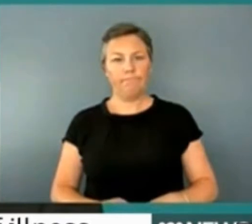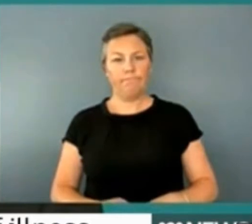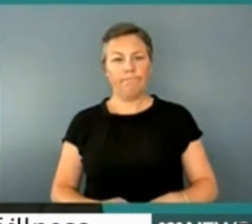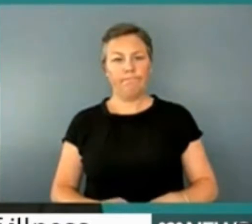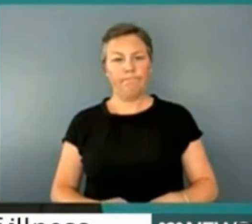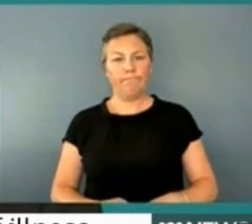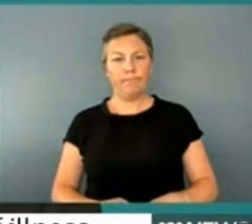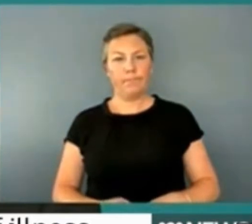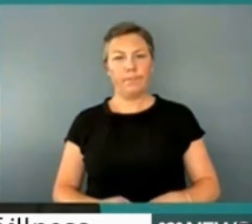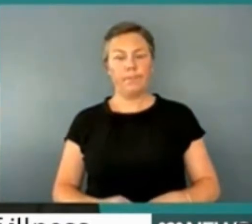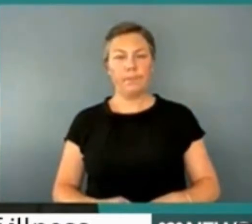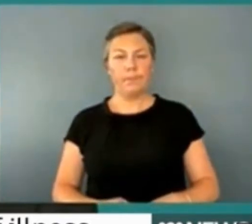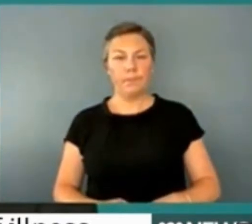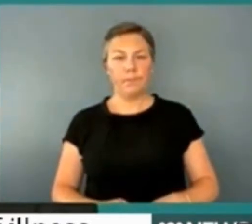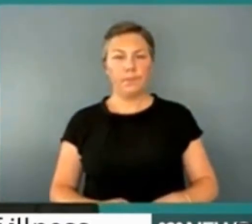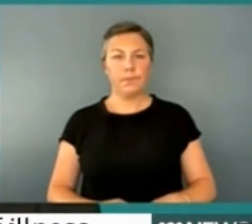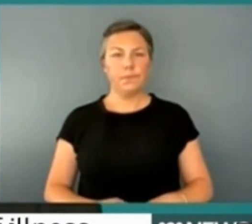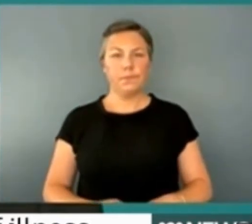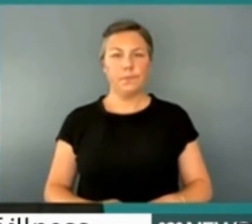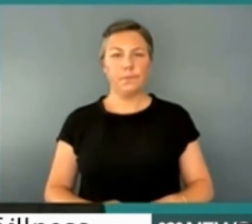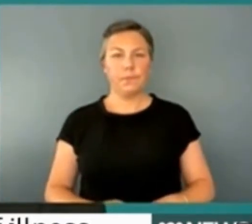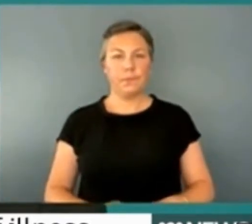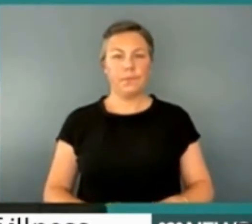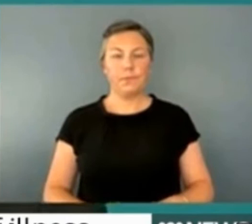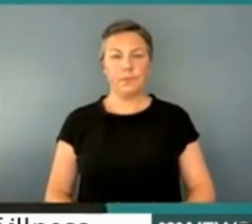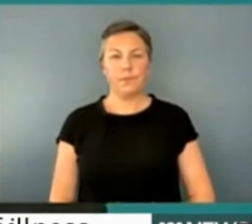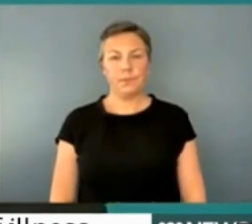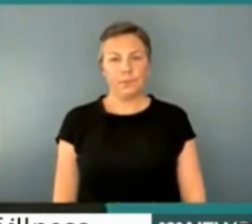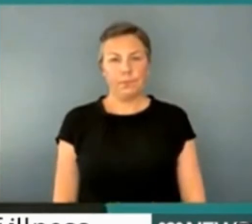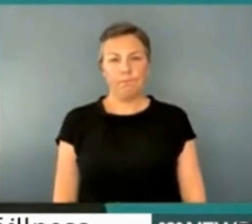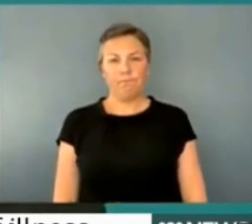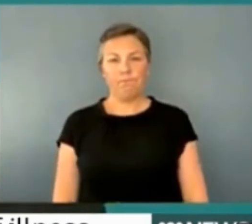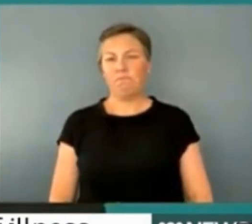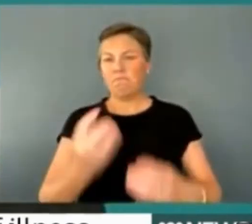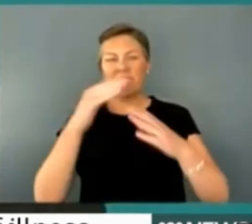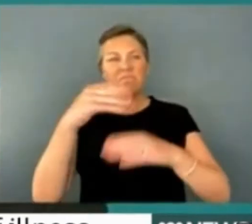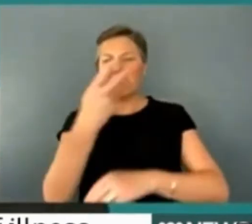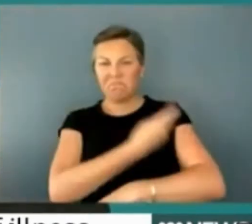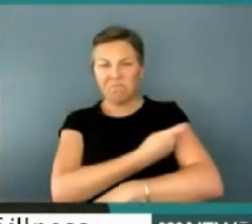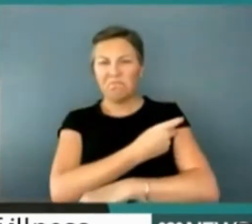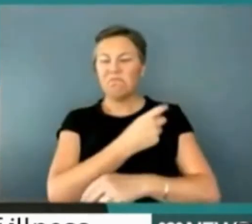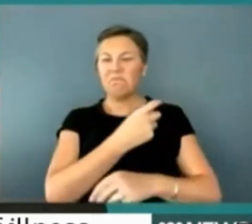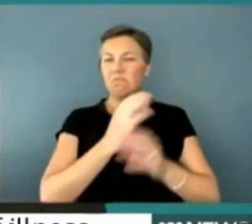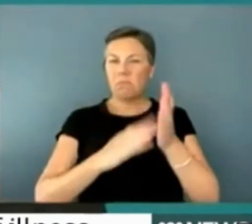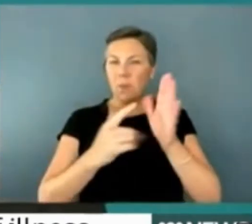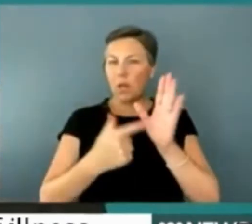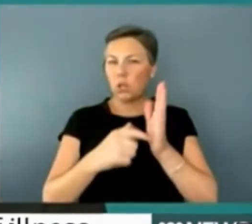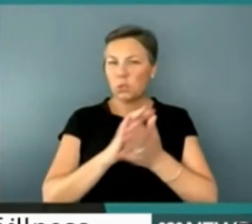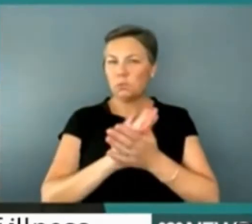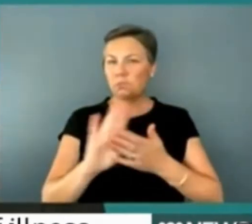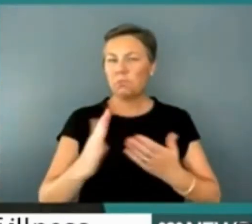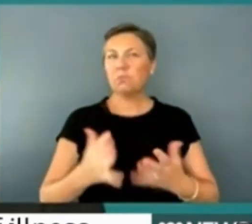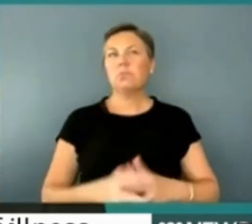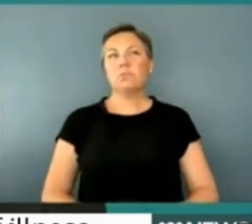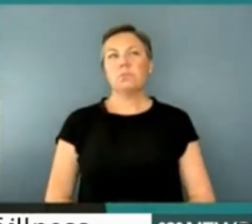that means that you're suggesting we won't have the vaccine until about March? And will the TGA be working through